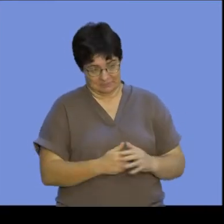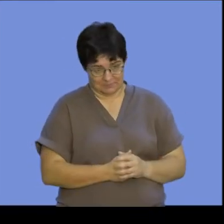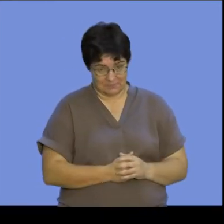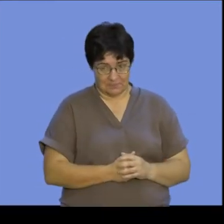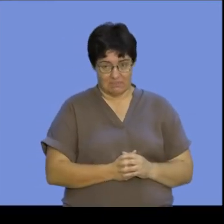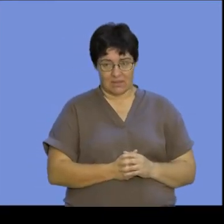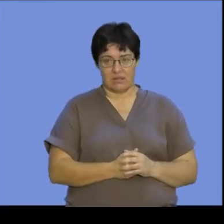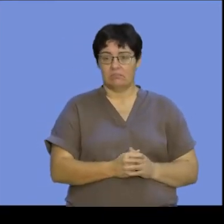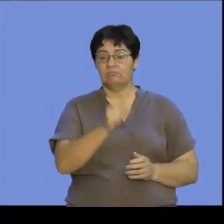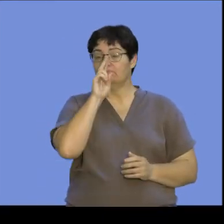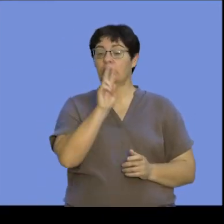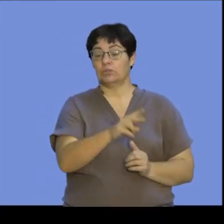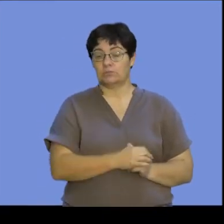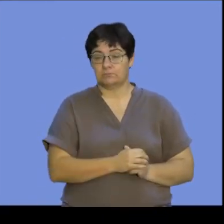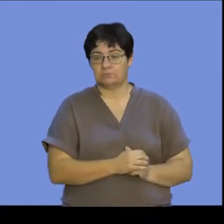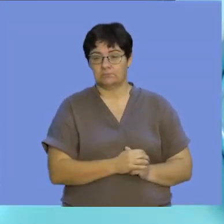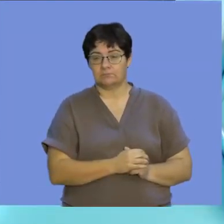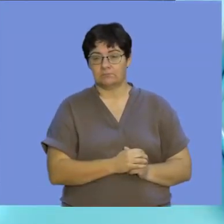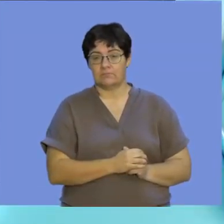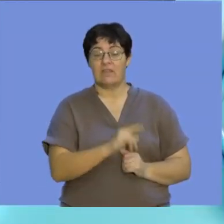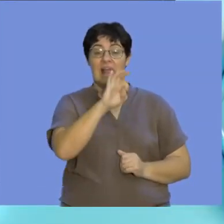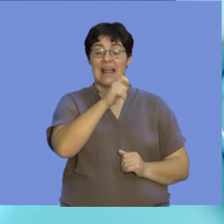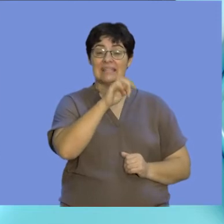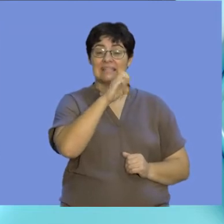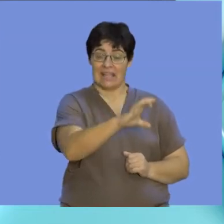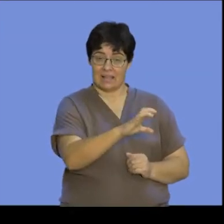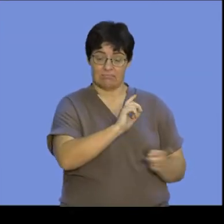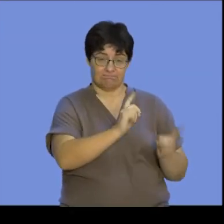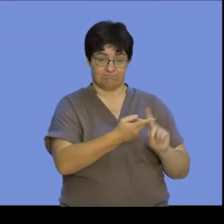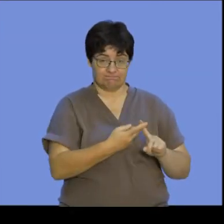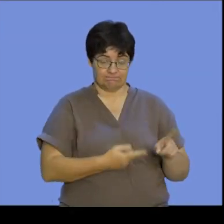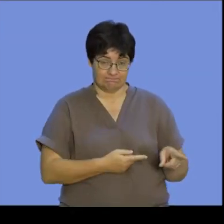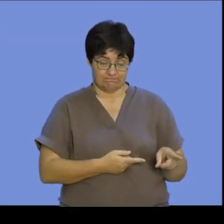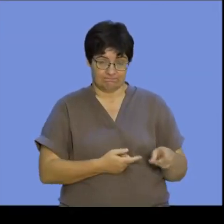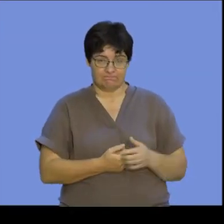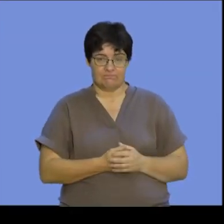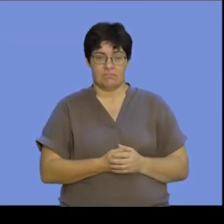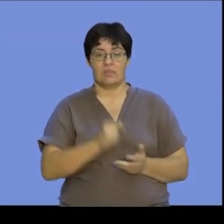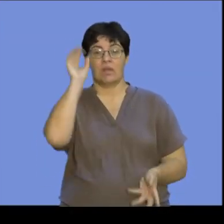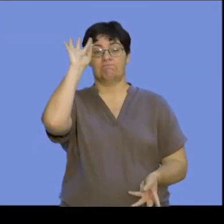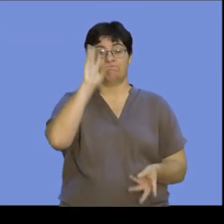when we look here, so for elastic collisions, my total